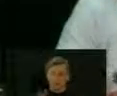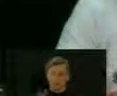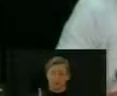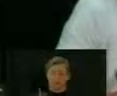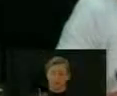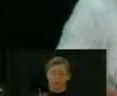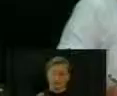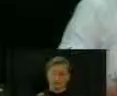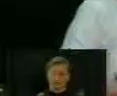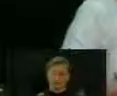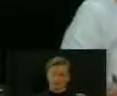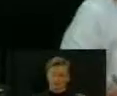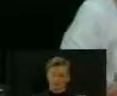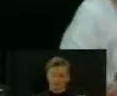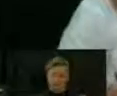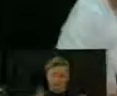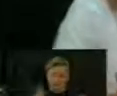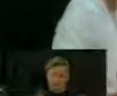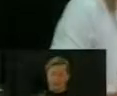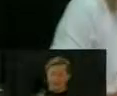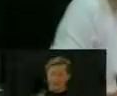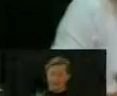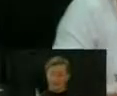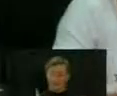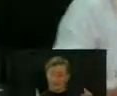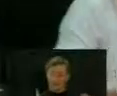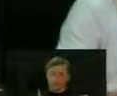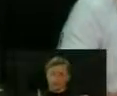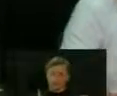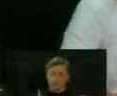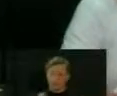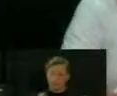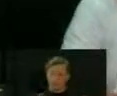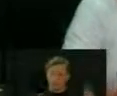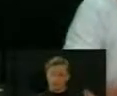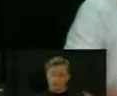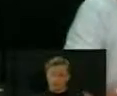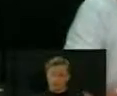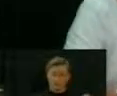Okay. Commissioner Green? No. Commissioner Houston?